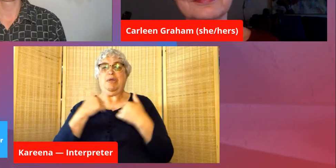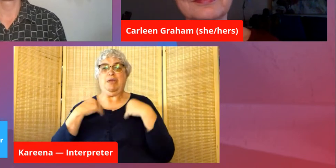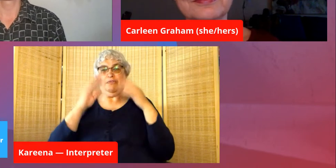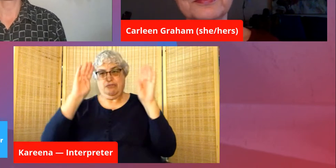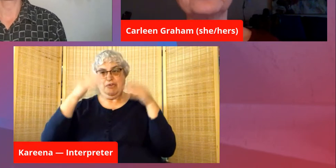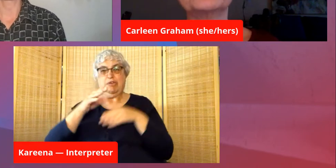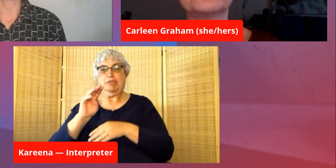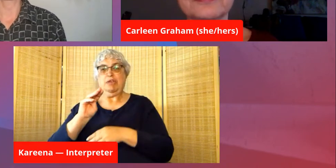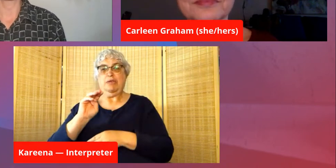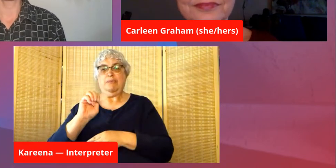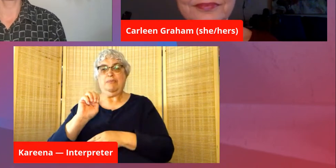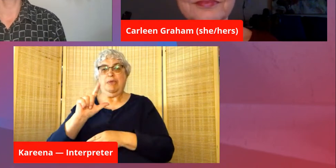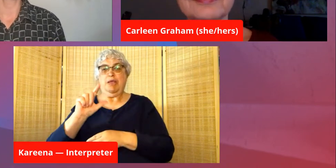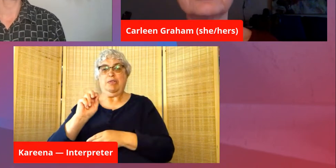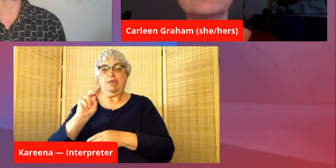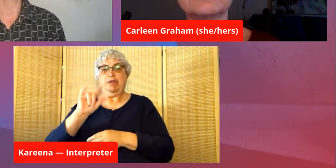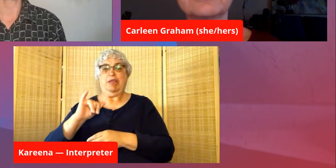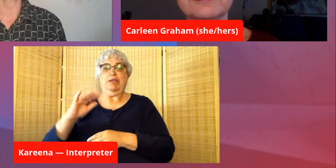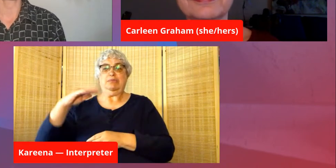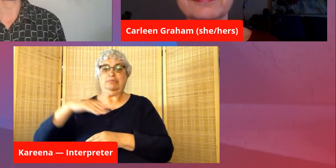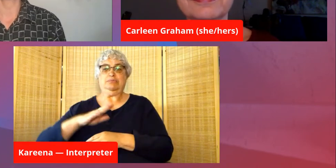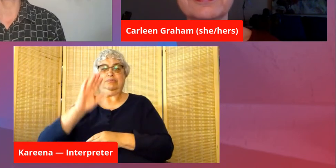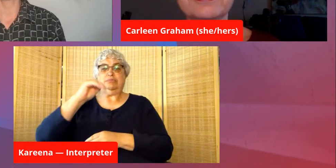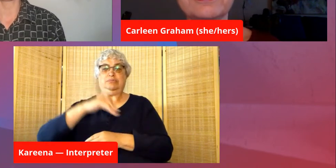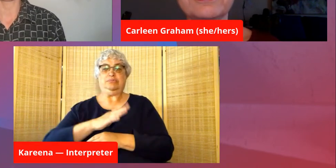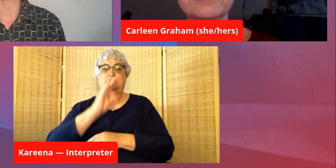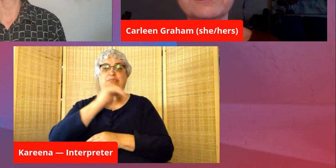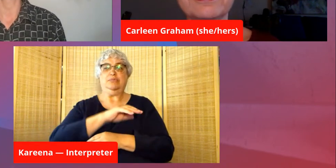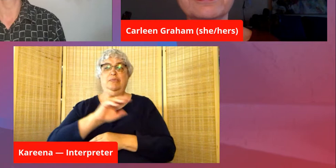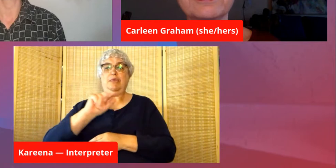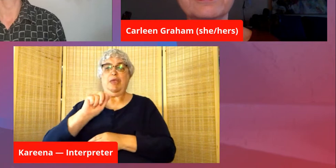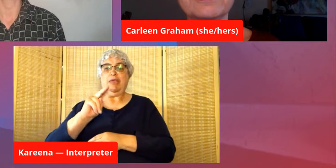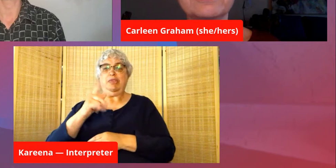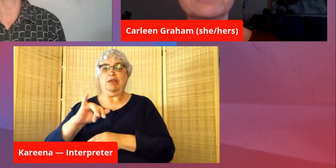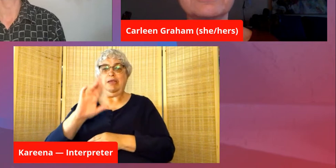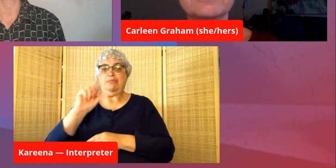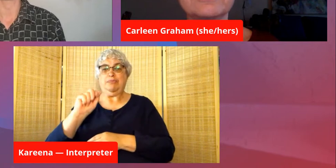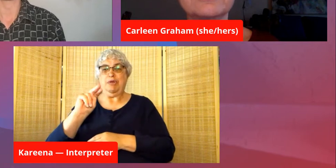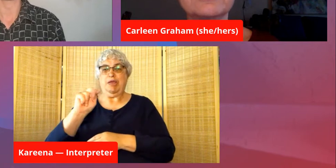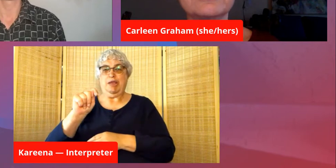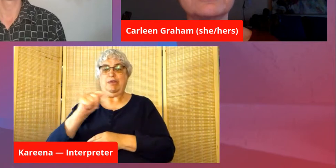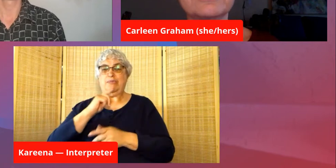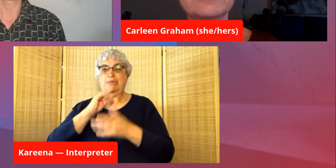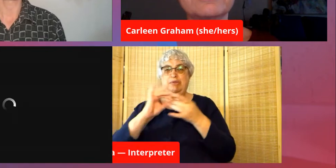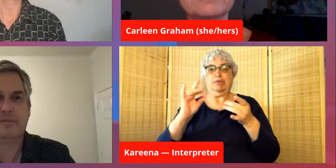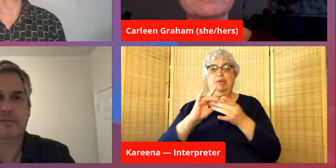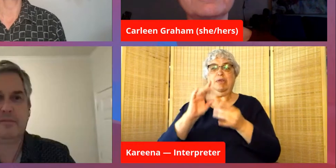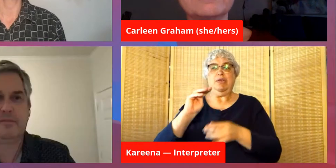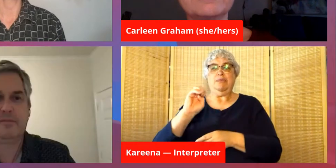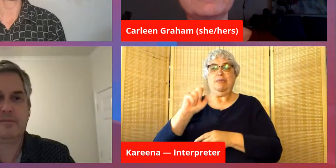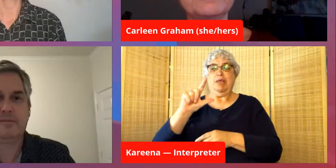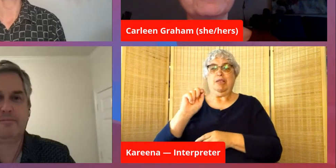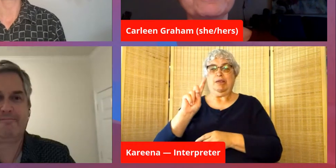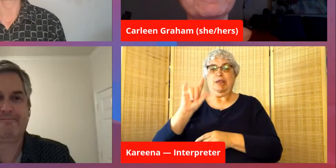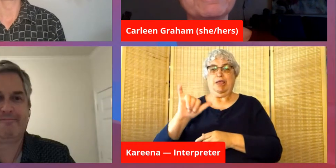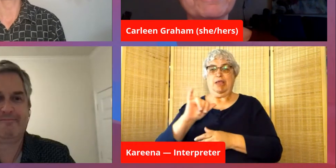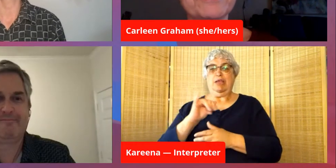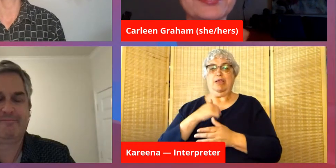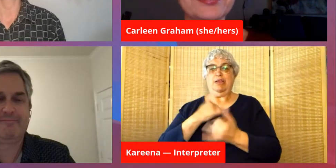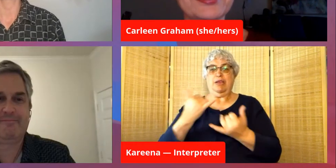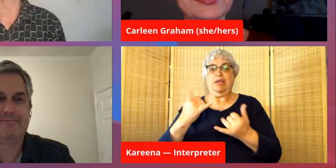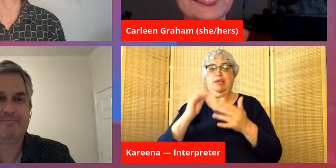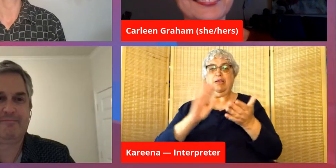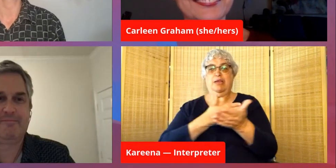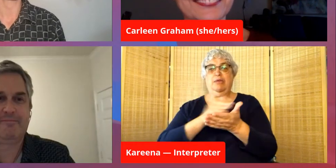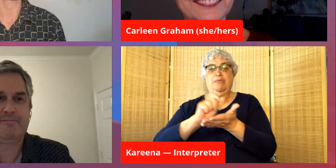melody. And to begin, our moderator, Anthony Brandt, will share some thoughts on melody. Anthony Brandt is a